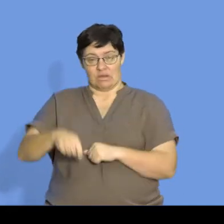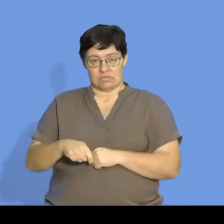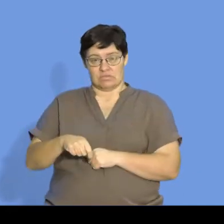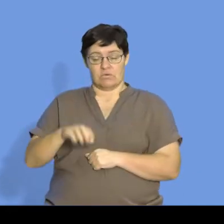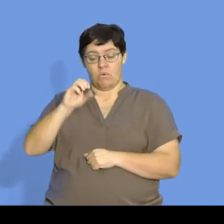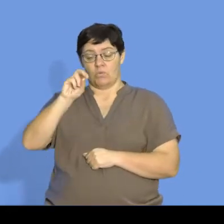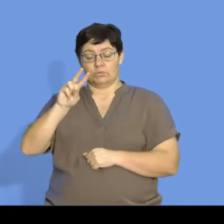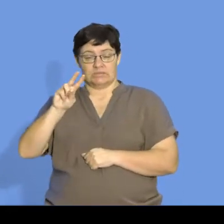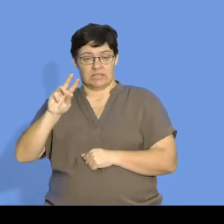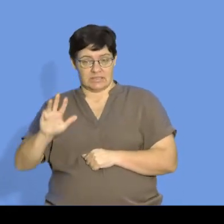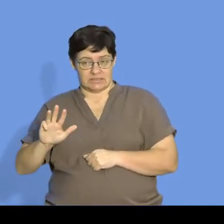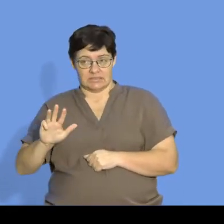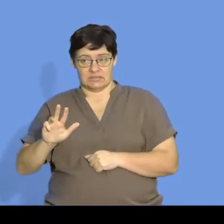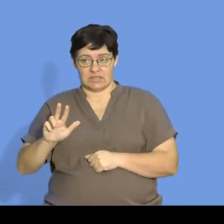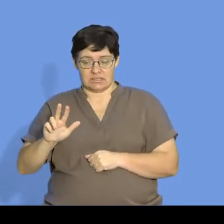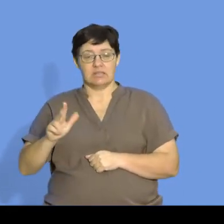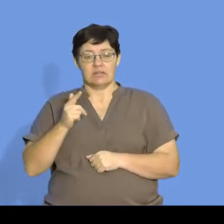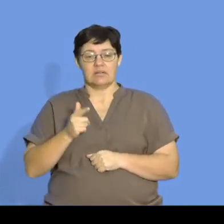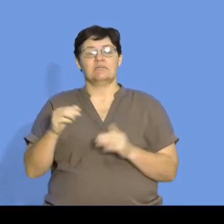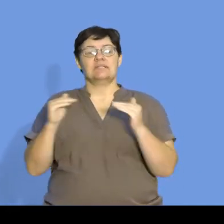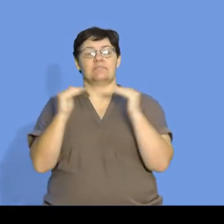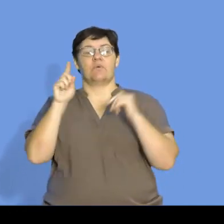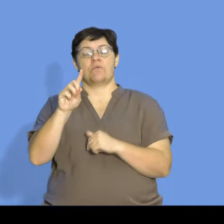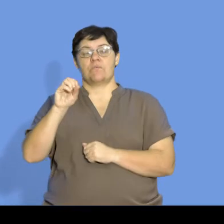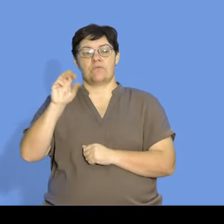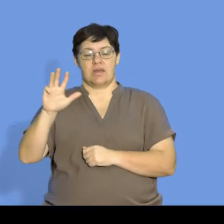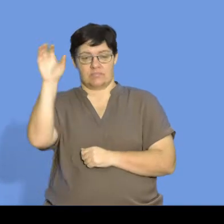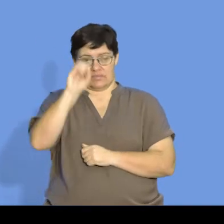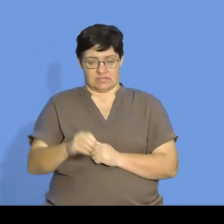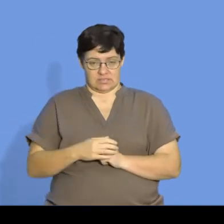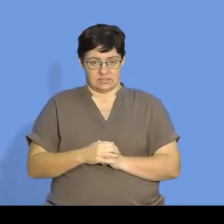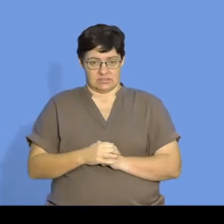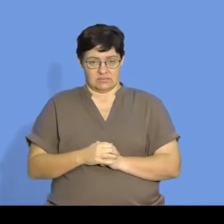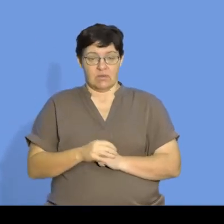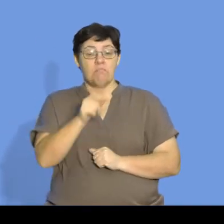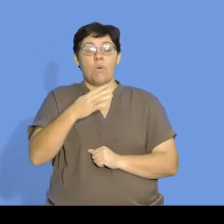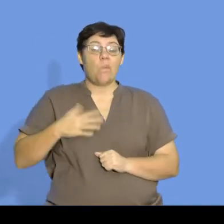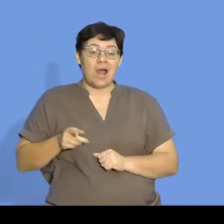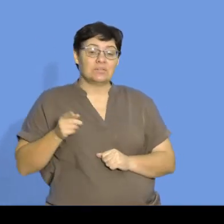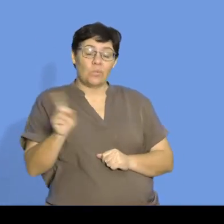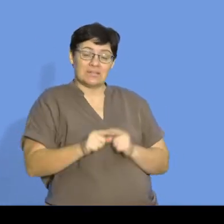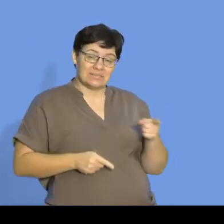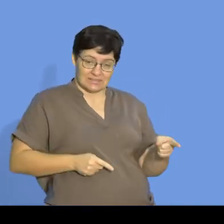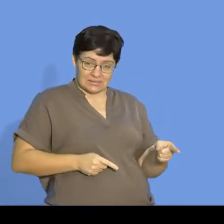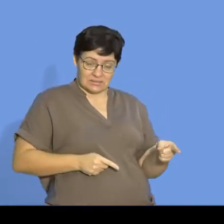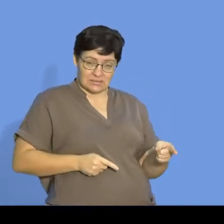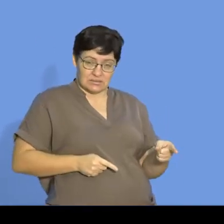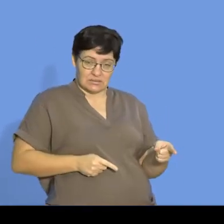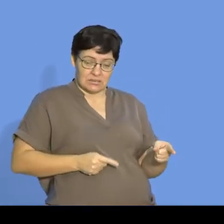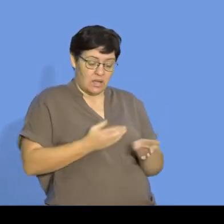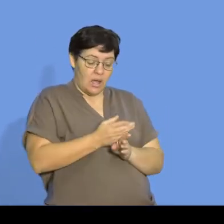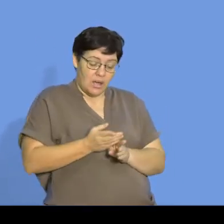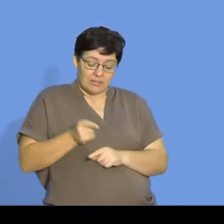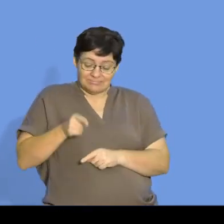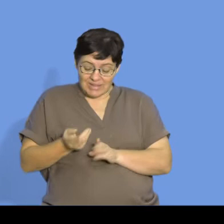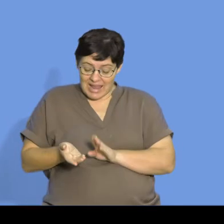is equal to 109%. What are you calculating? You want to calculate the rental